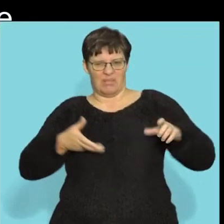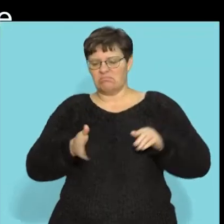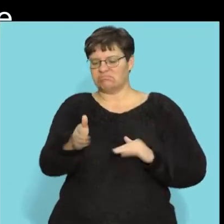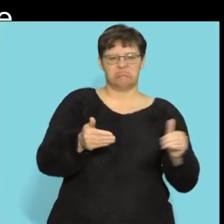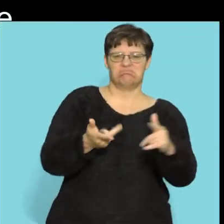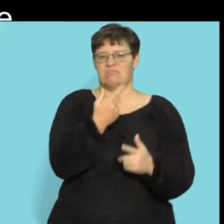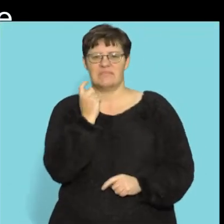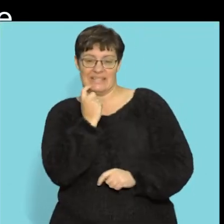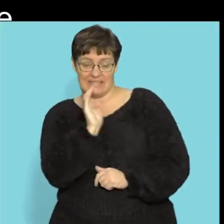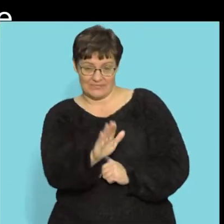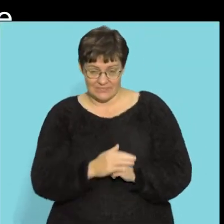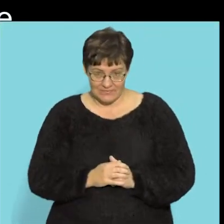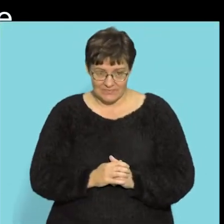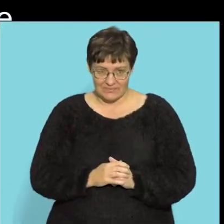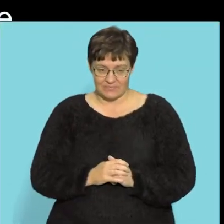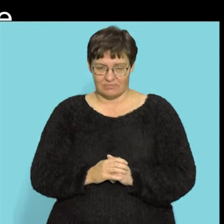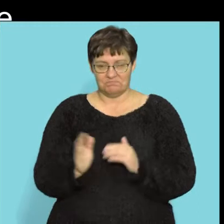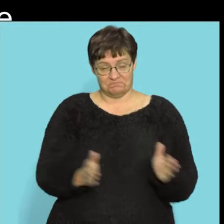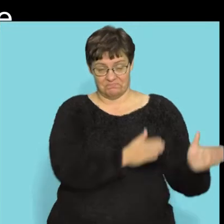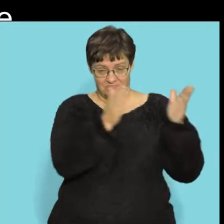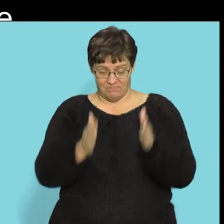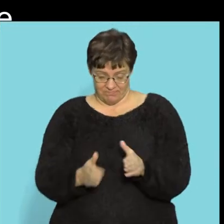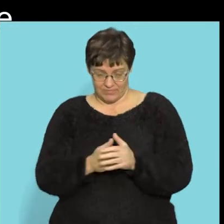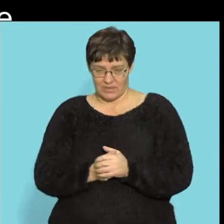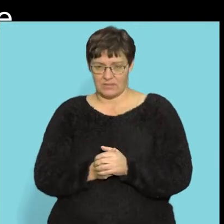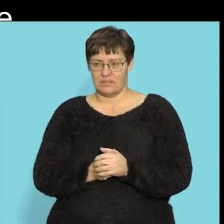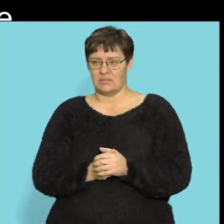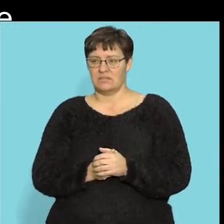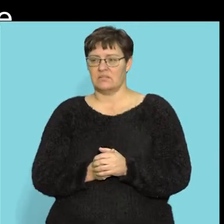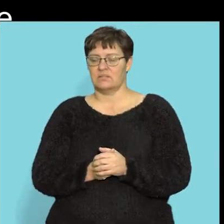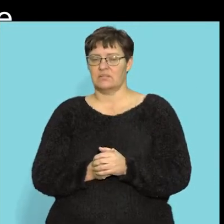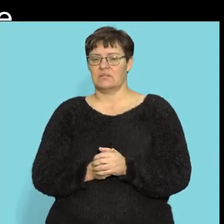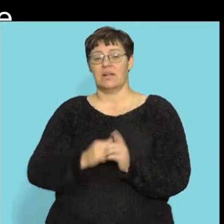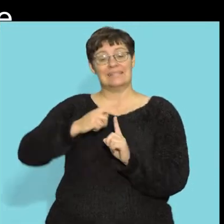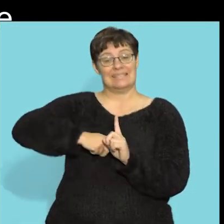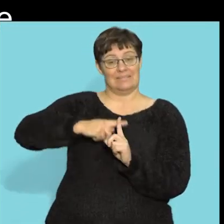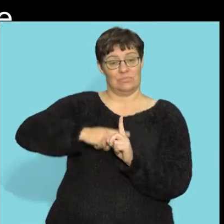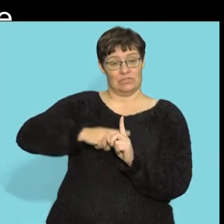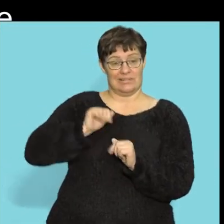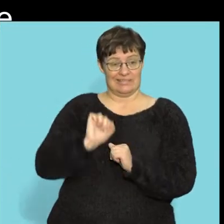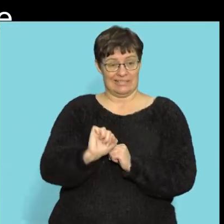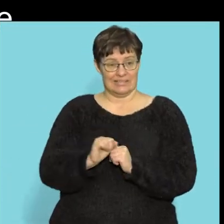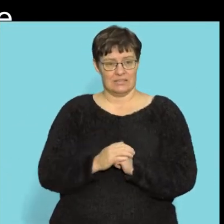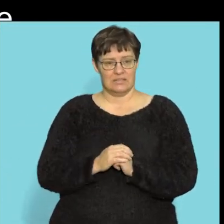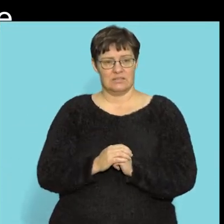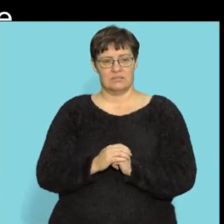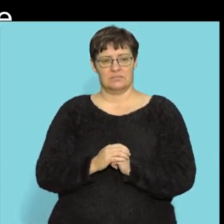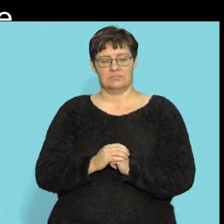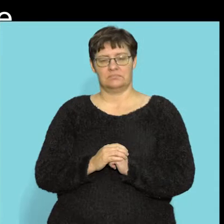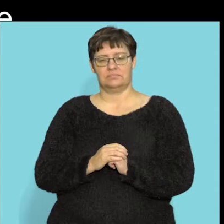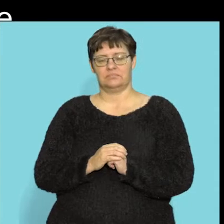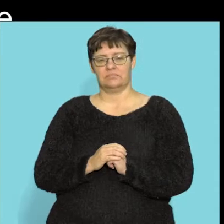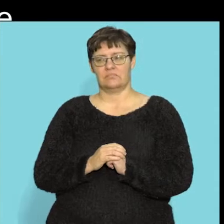think we can arrive at that, okay? And then based on temperature, we have said that temperature is actually